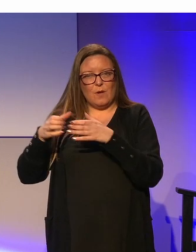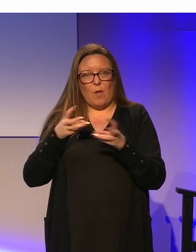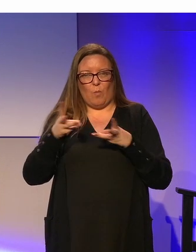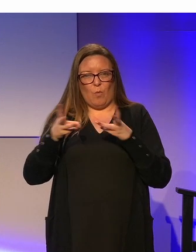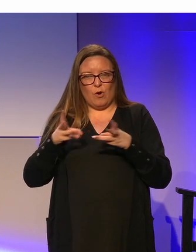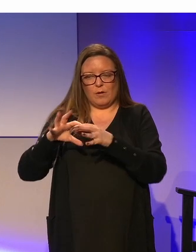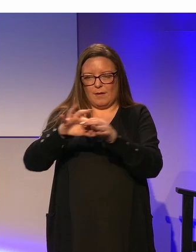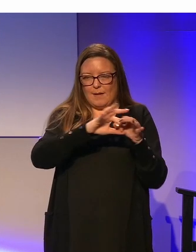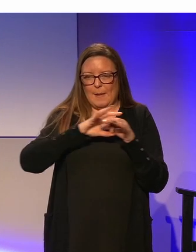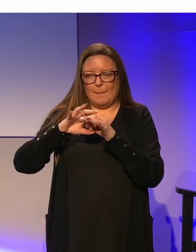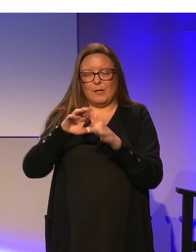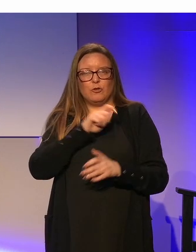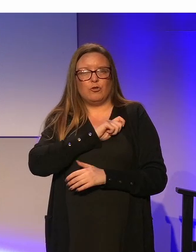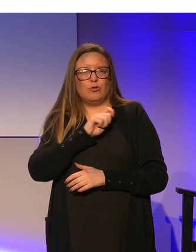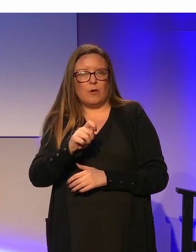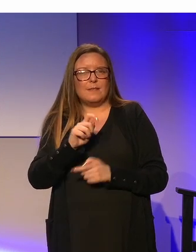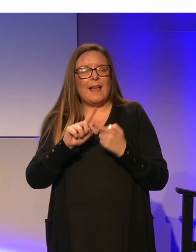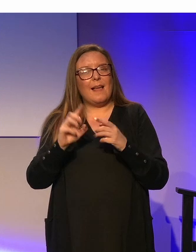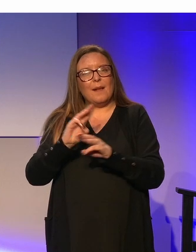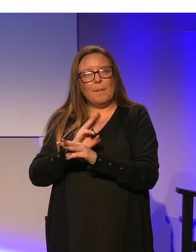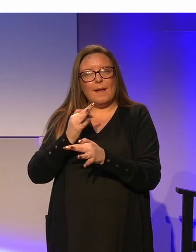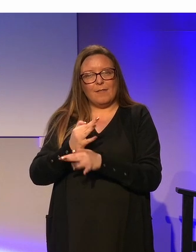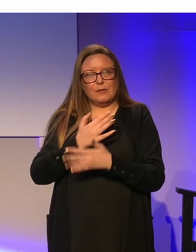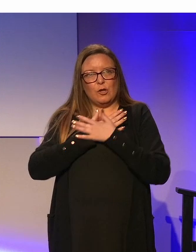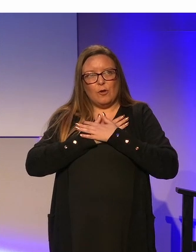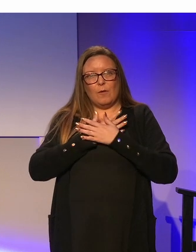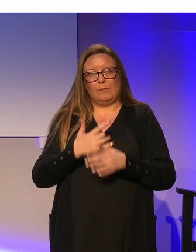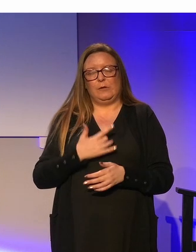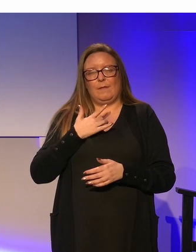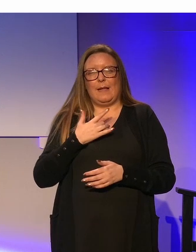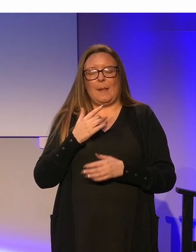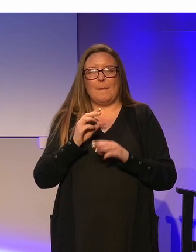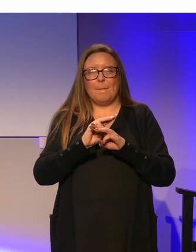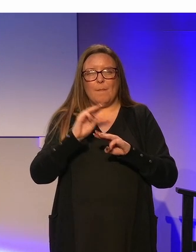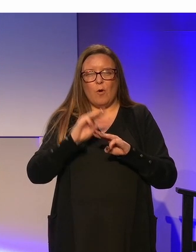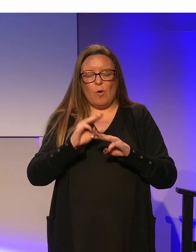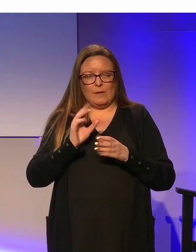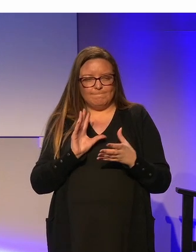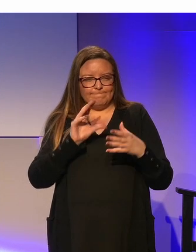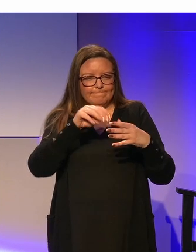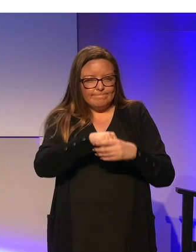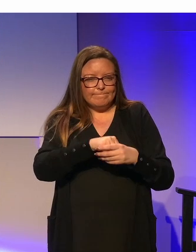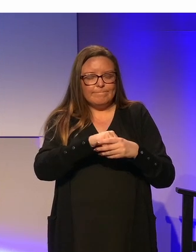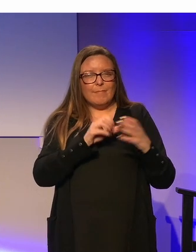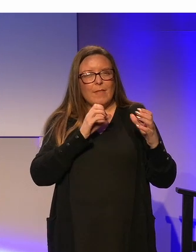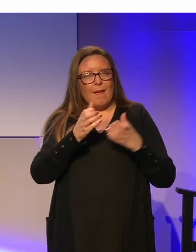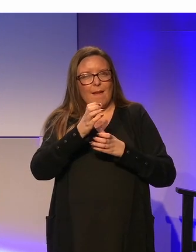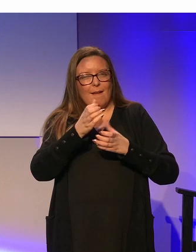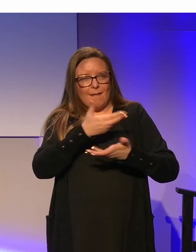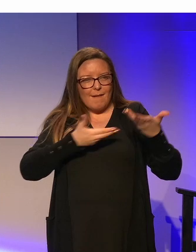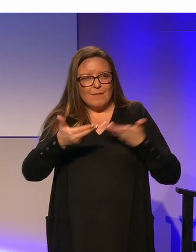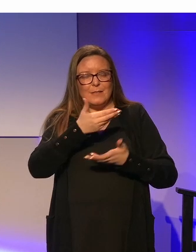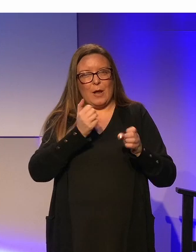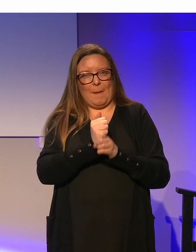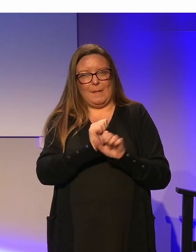and collaboration. And parents would love to feel more included and at the centre of all the conversations about